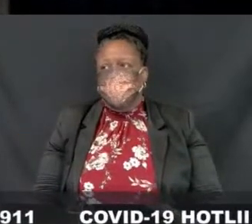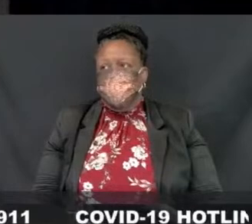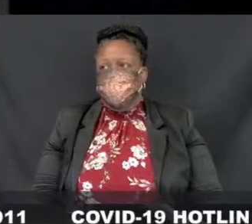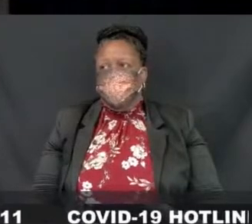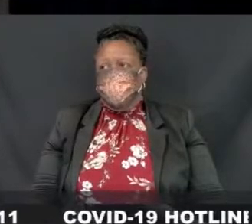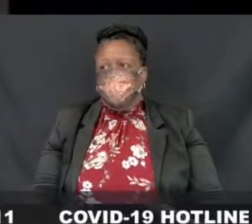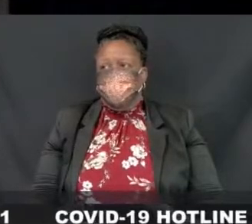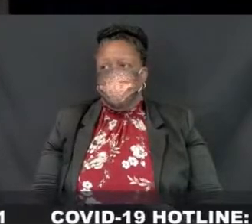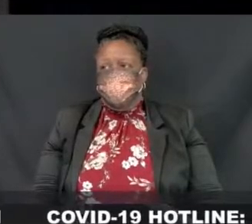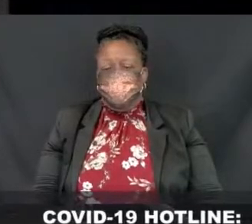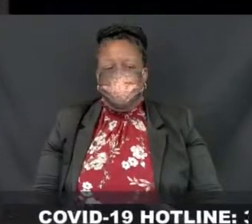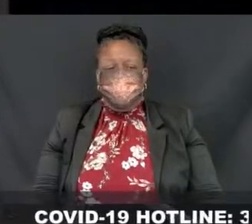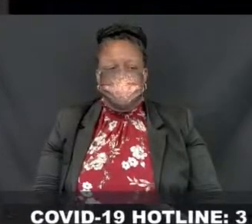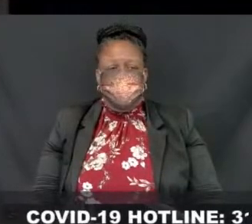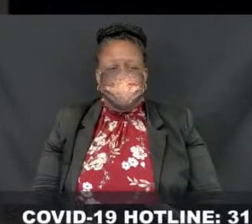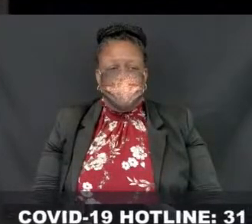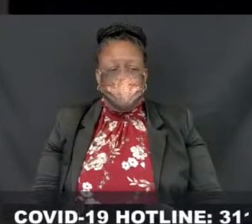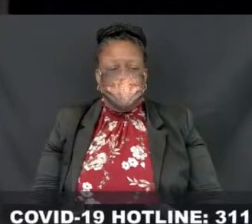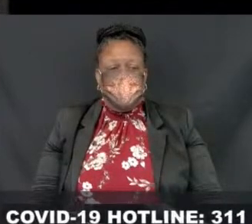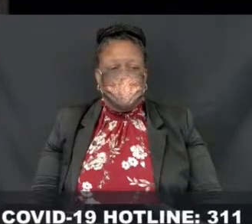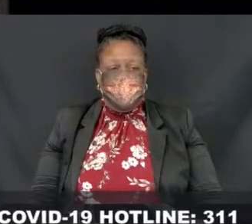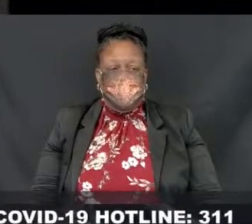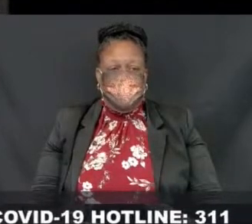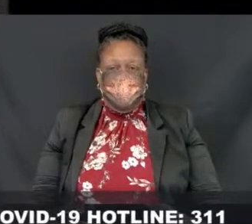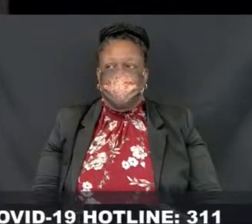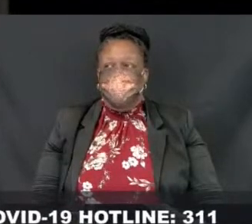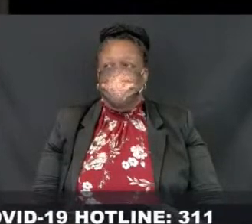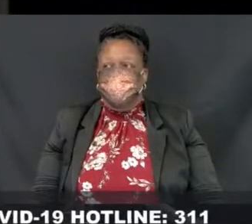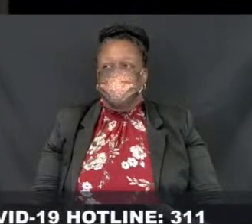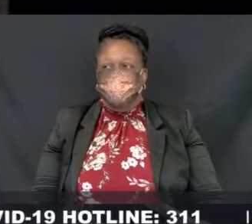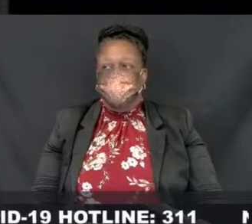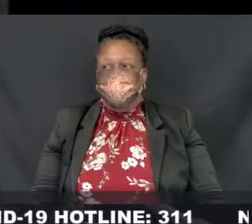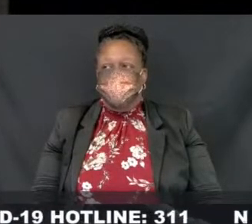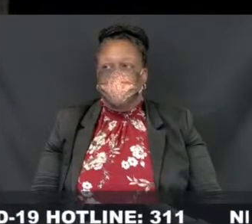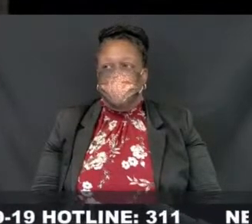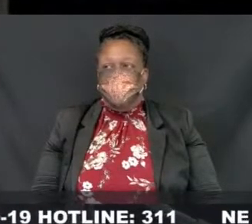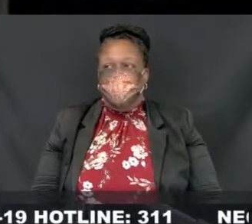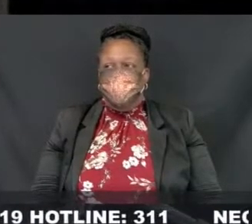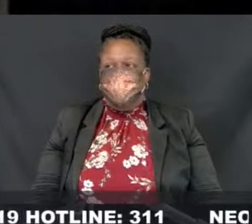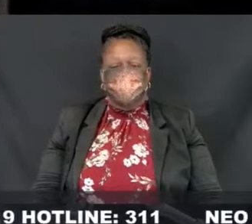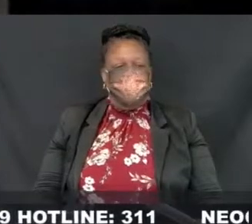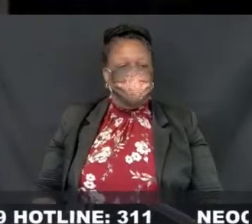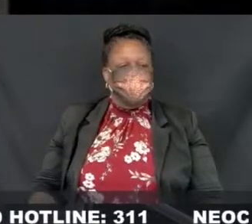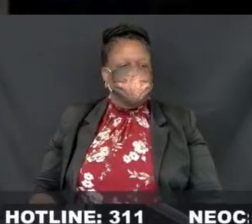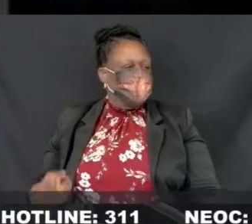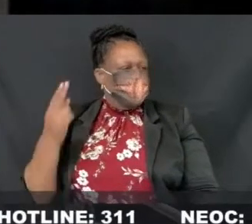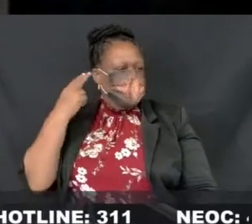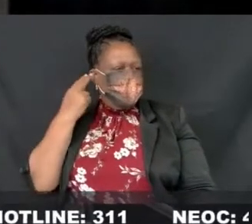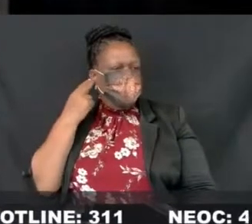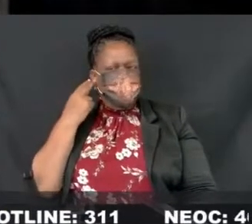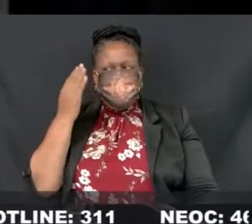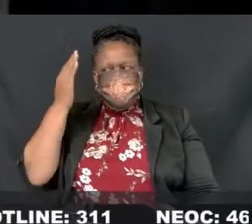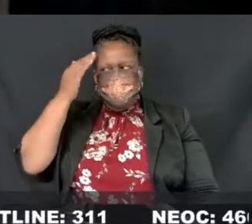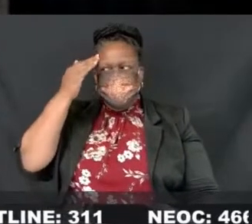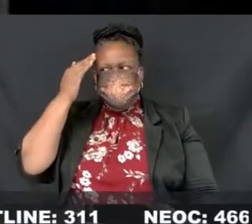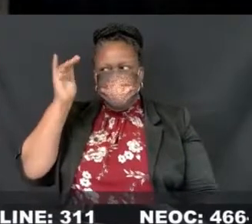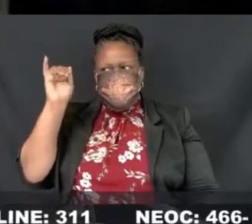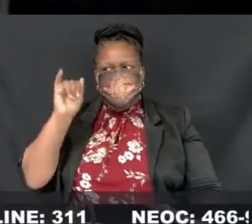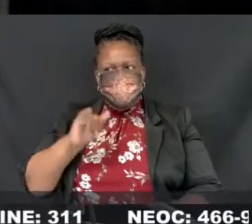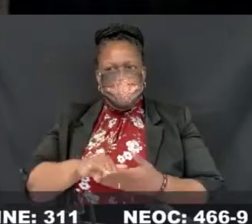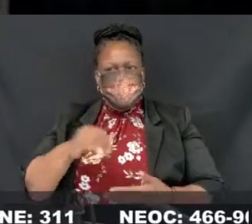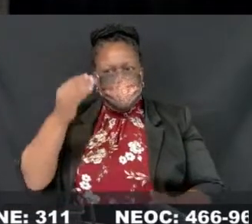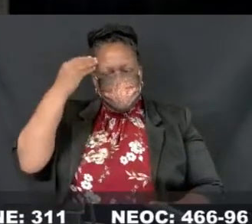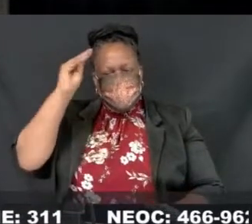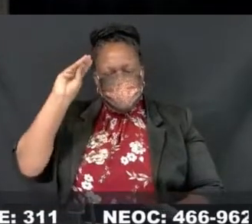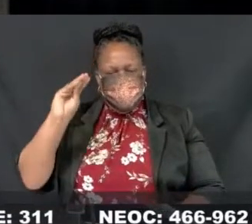So even in a dark room, or in a dark place, if people hear my voice, they will know whose voice it